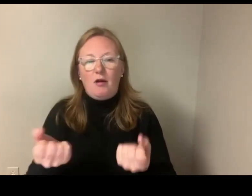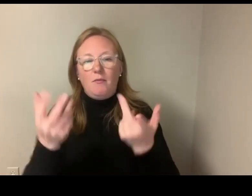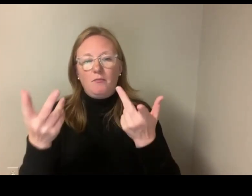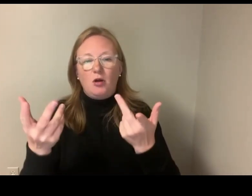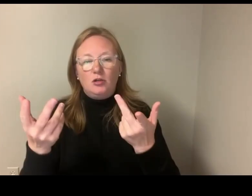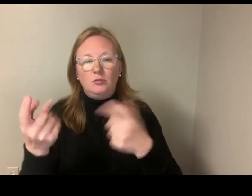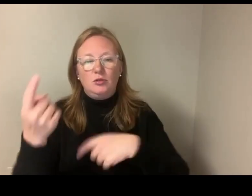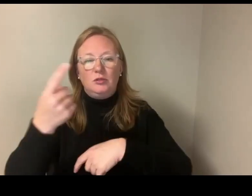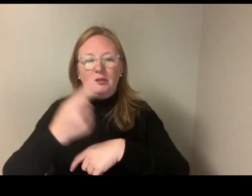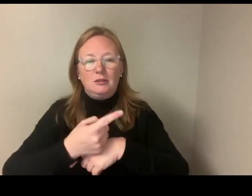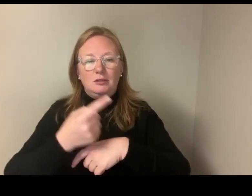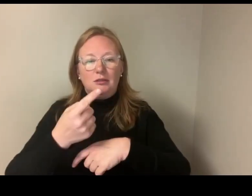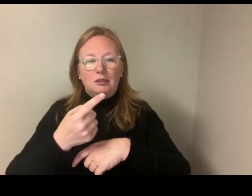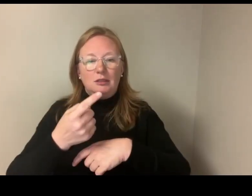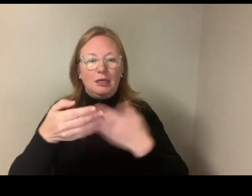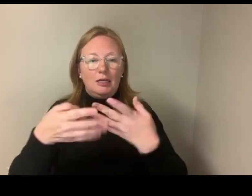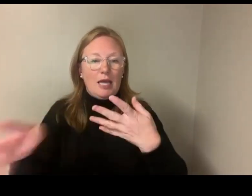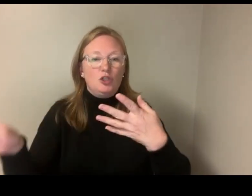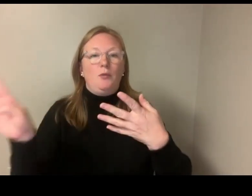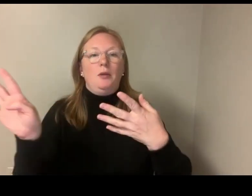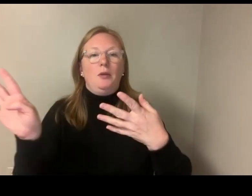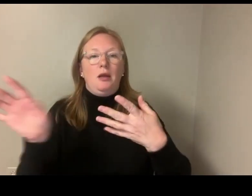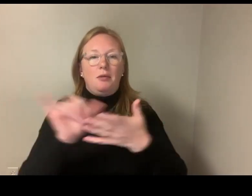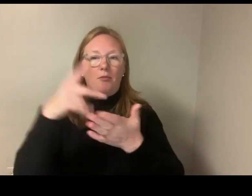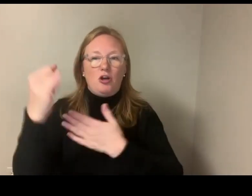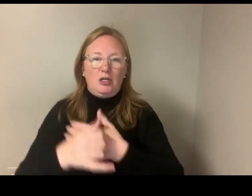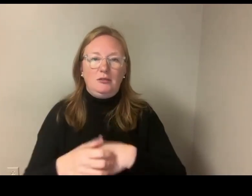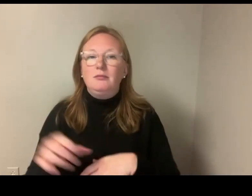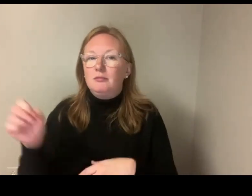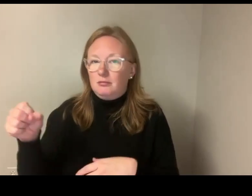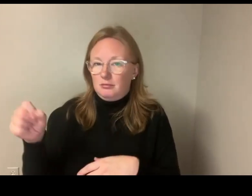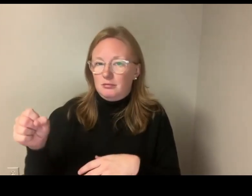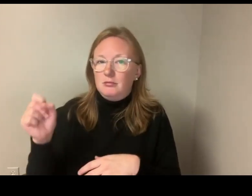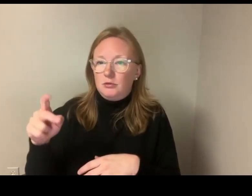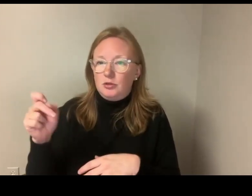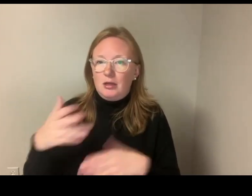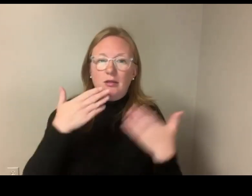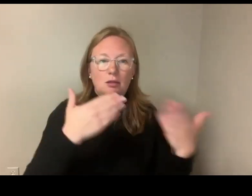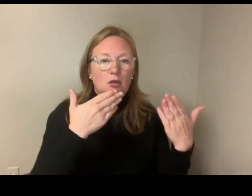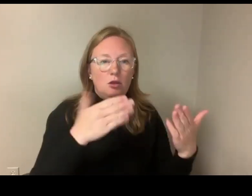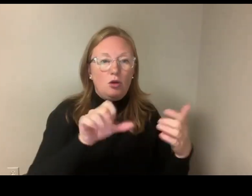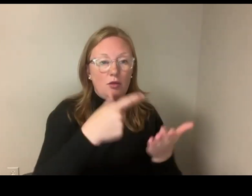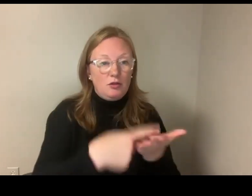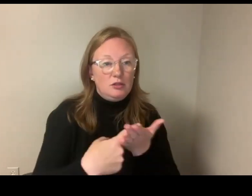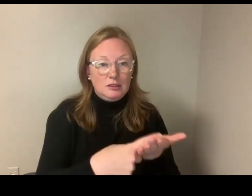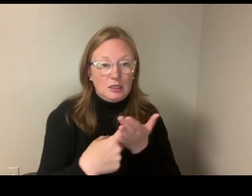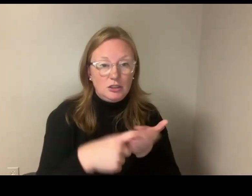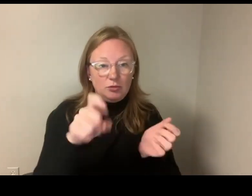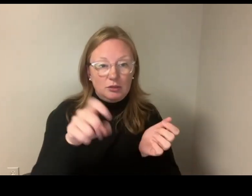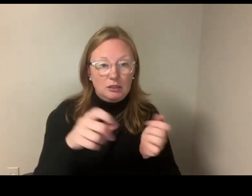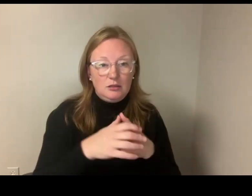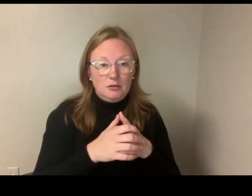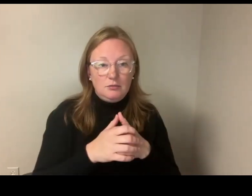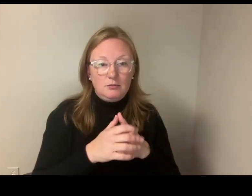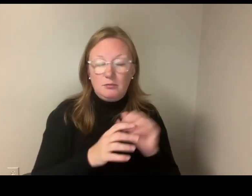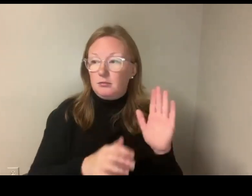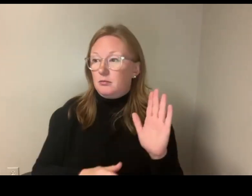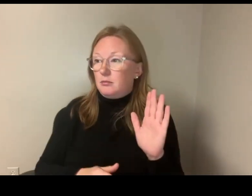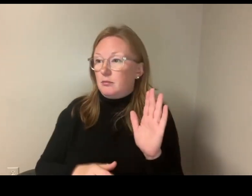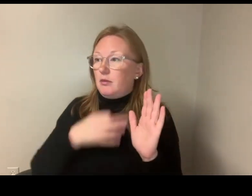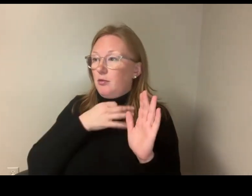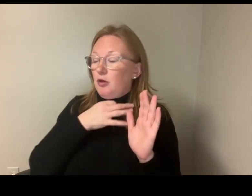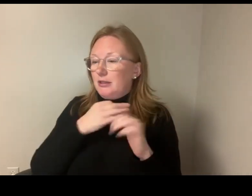gates open during that project. Thank you. Thank you. Any further discussion? Just